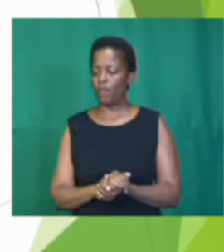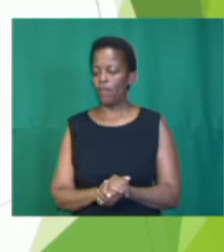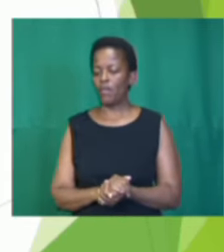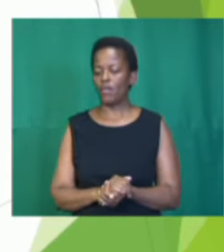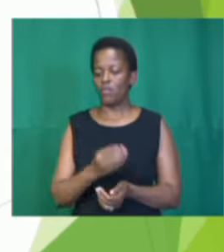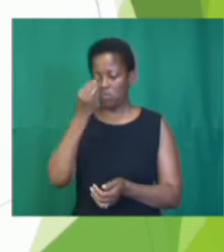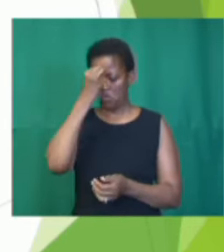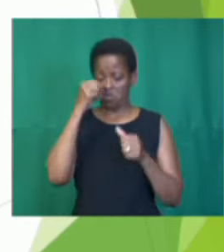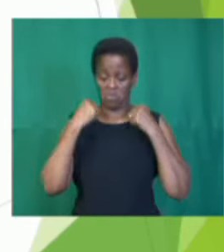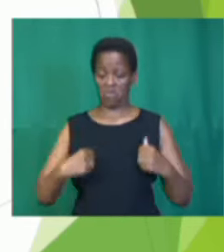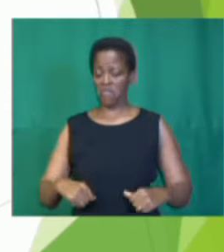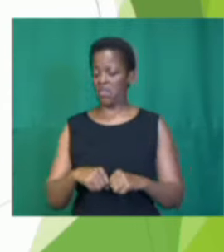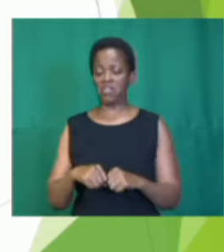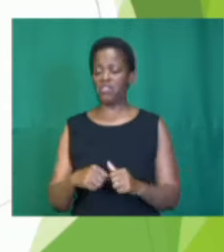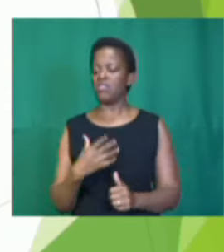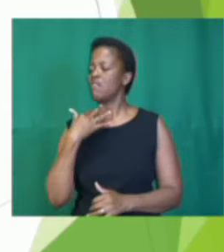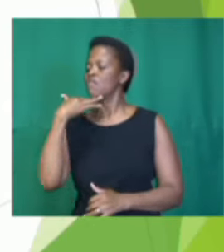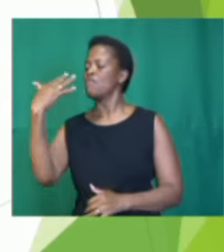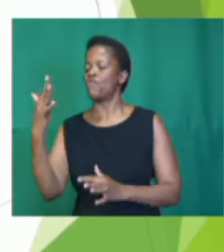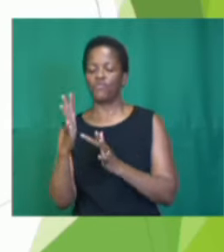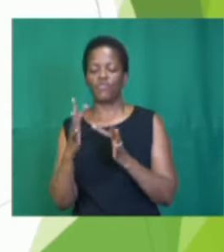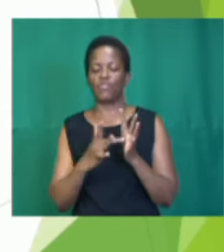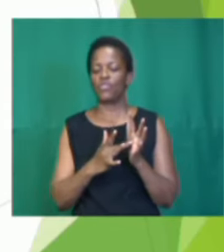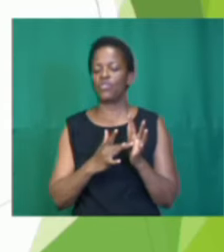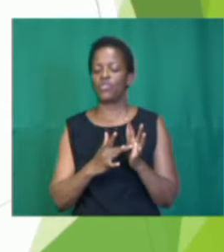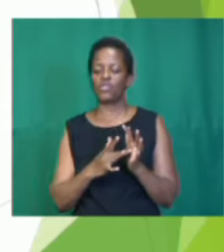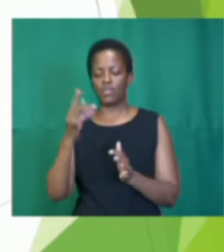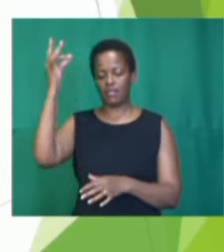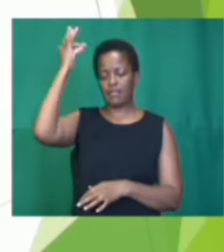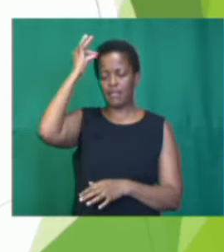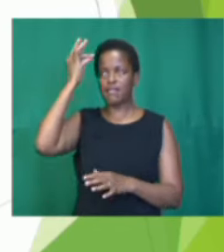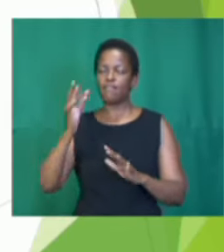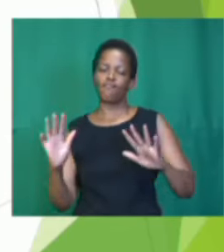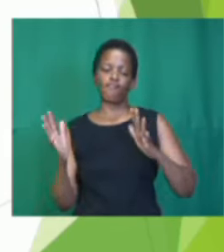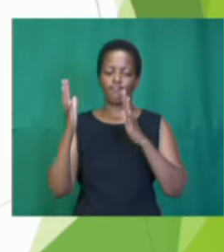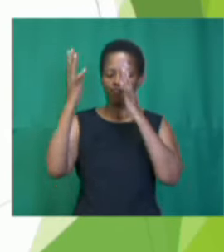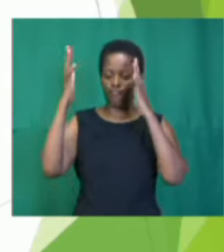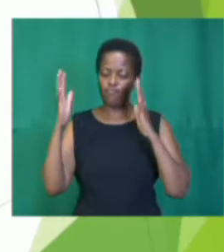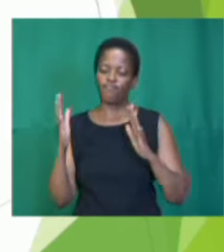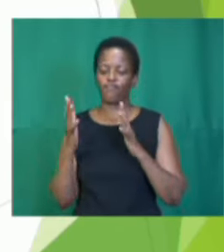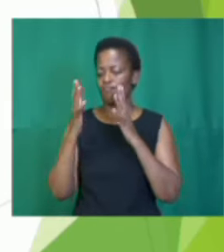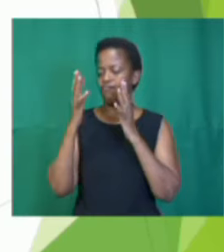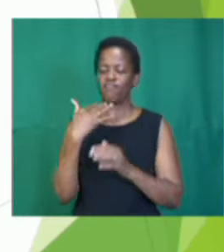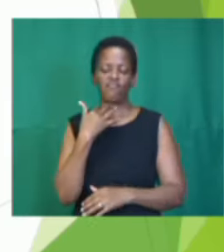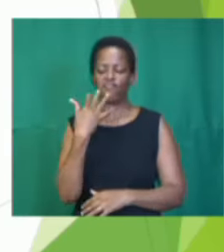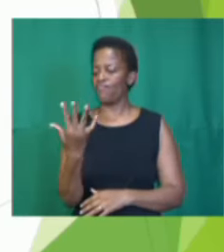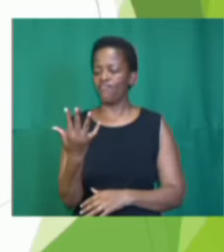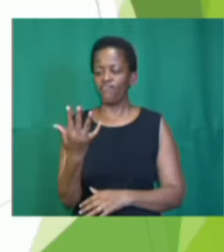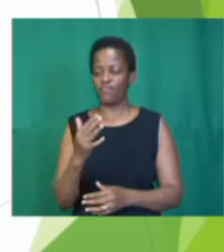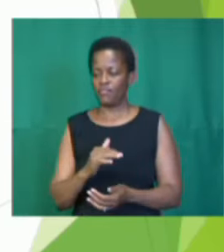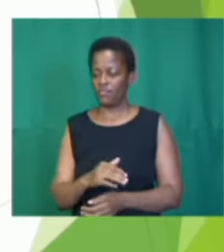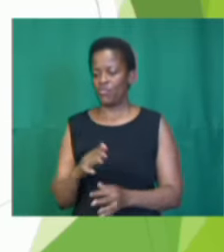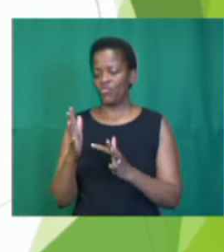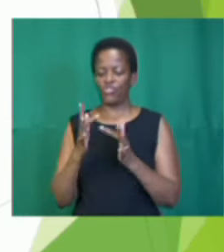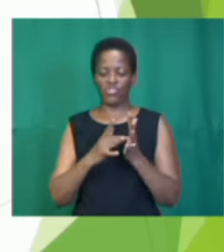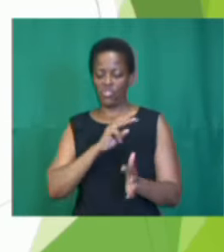stop anyone from proclaiming Jesus's kingship, from proclaiming that Jesus Christ was the Messiah. So